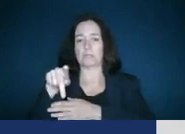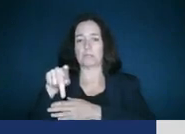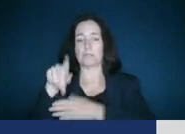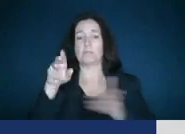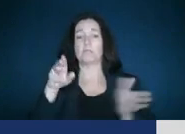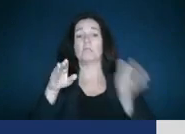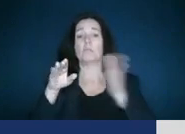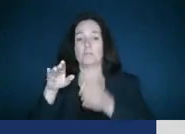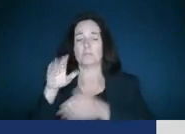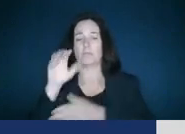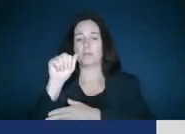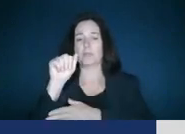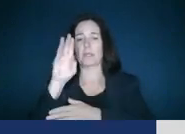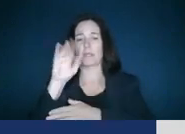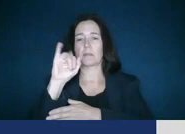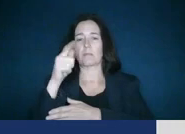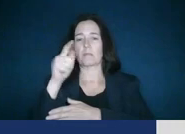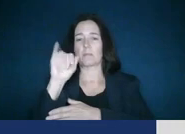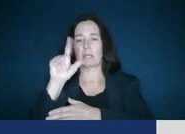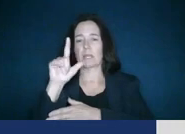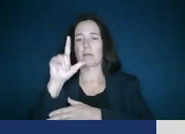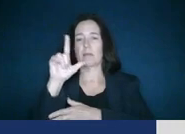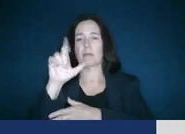And next to her is Abigail Leslie.